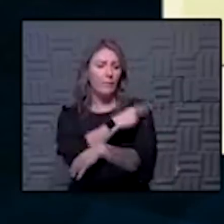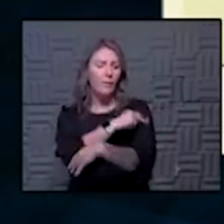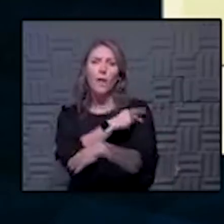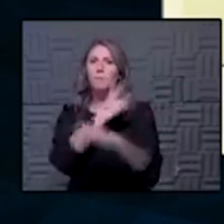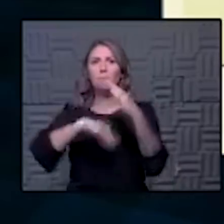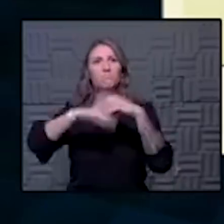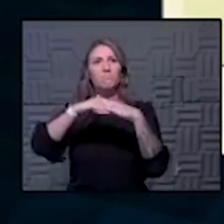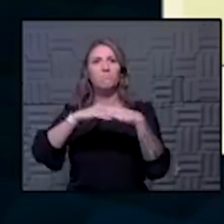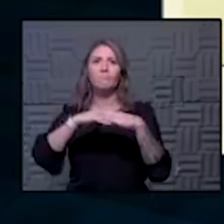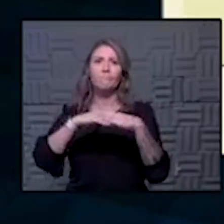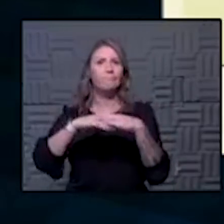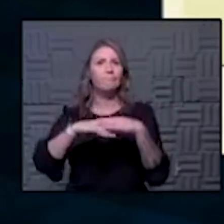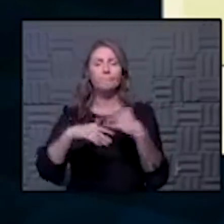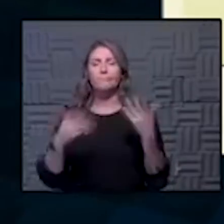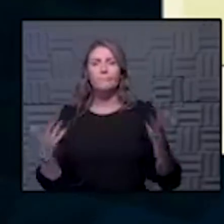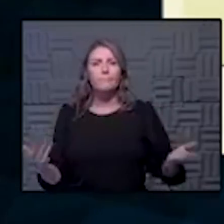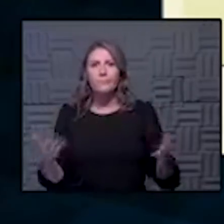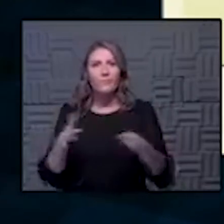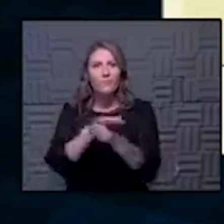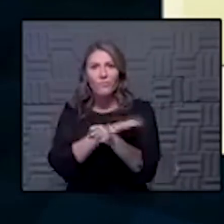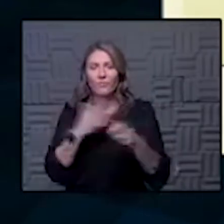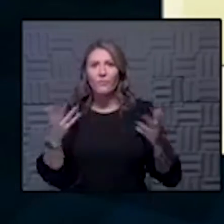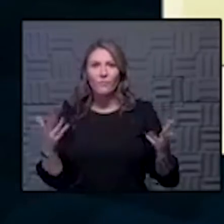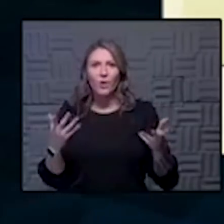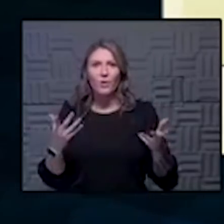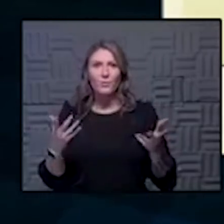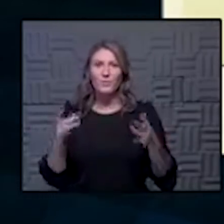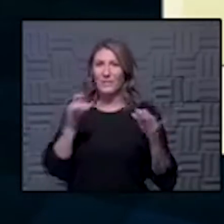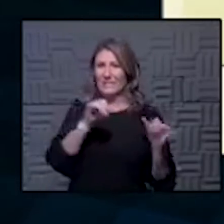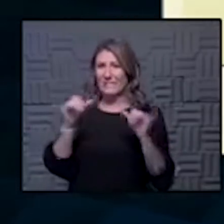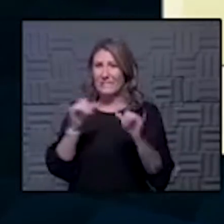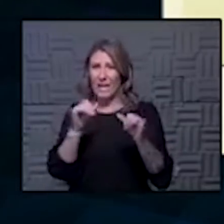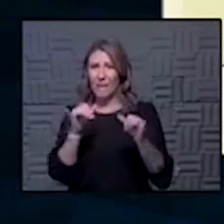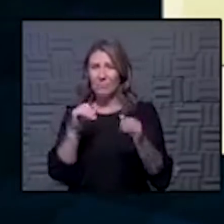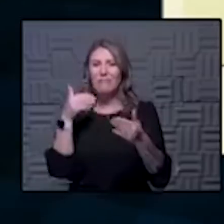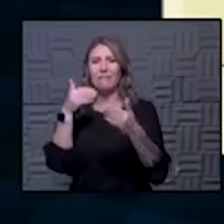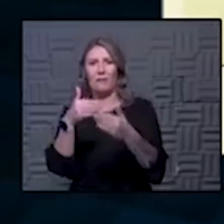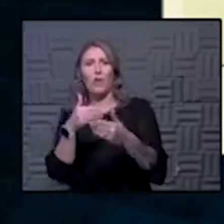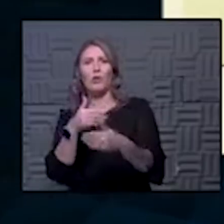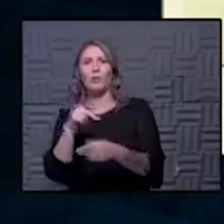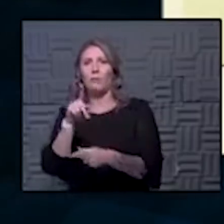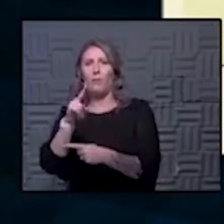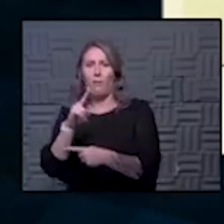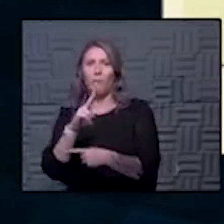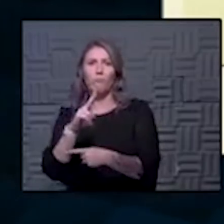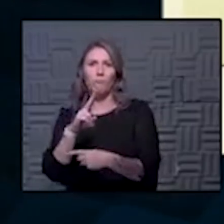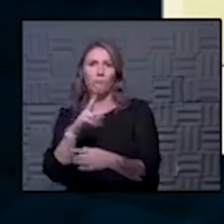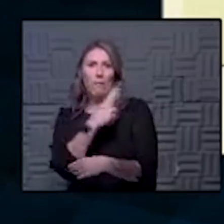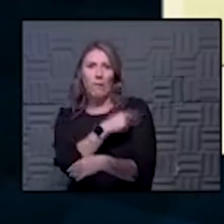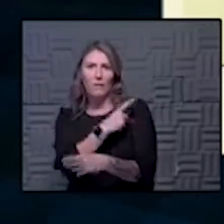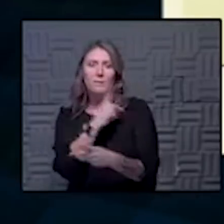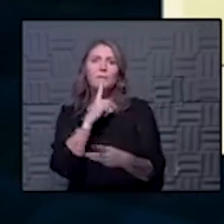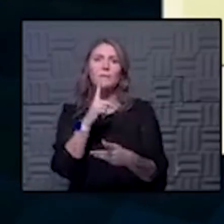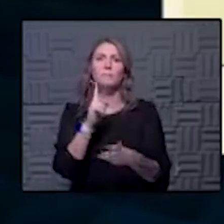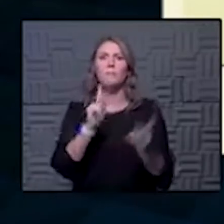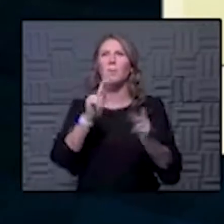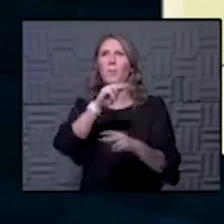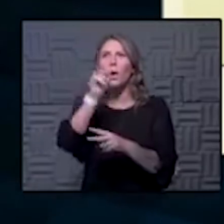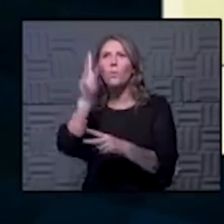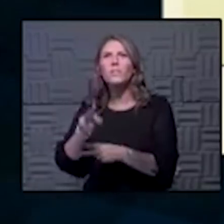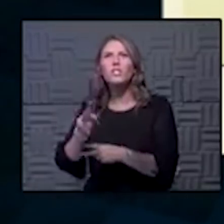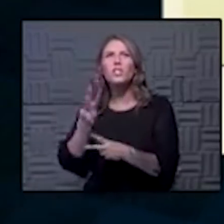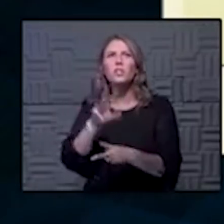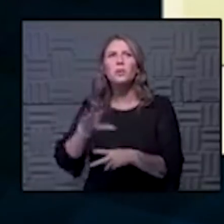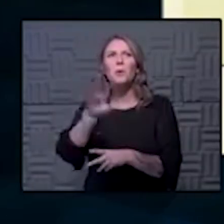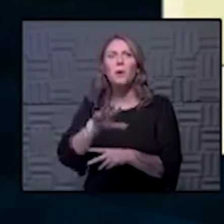peak. They're essentially close to where you're at right now. Both systems in Wichita are bumping around